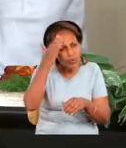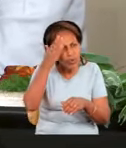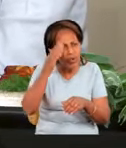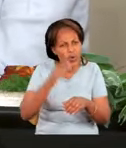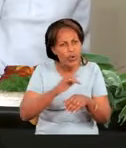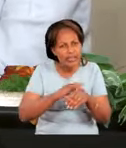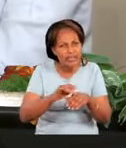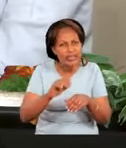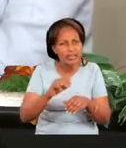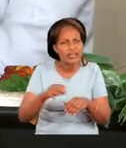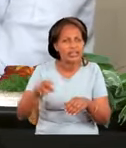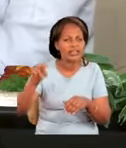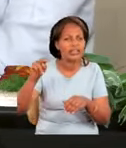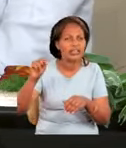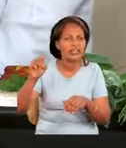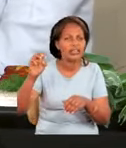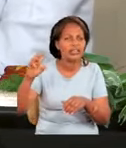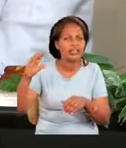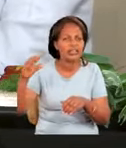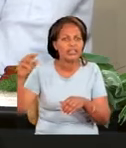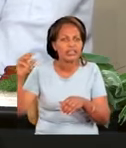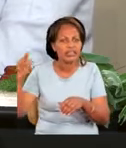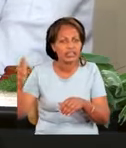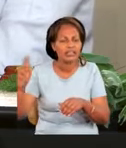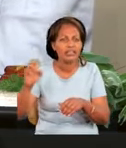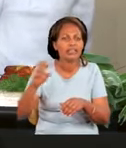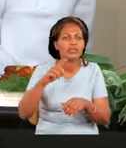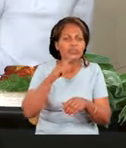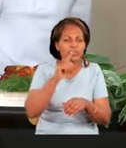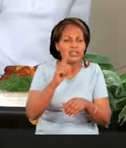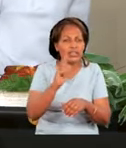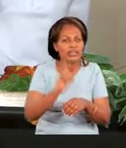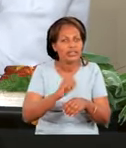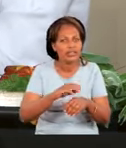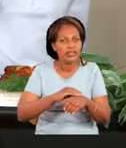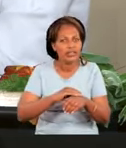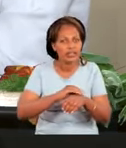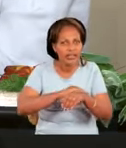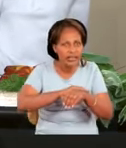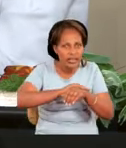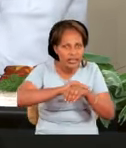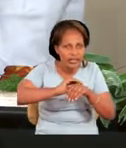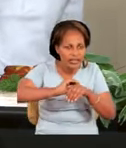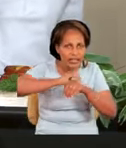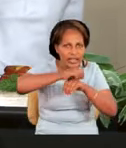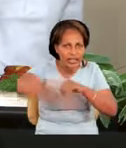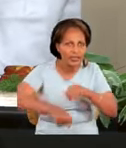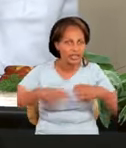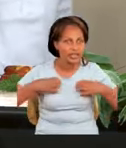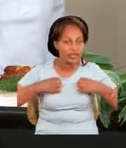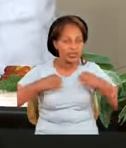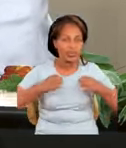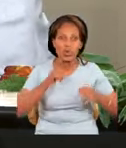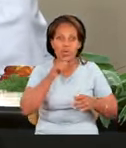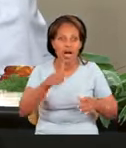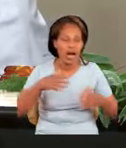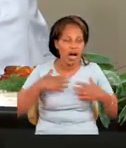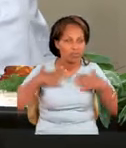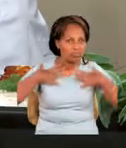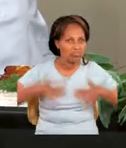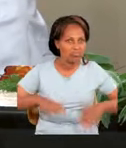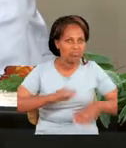Naked means, you see, if you take off all your clothes, you'll be naked. That's what naked means. And such